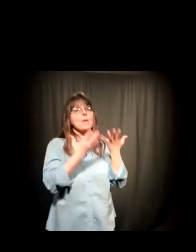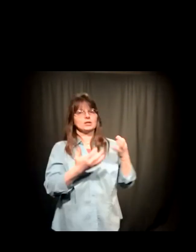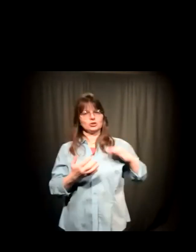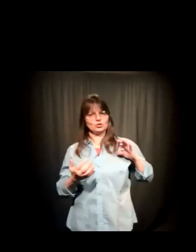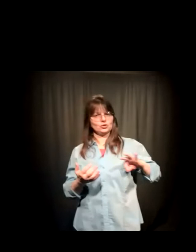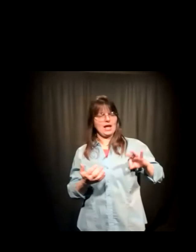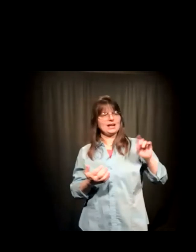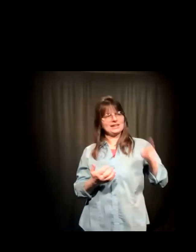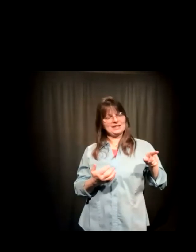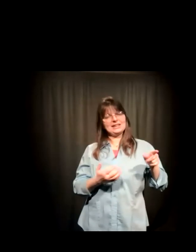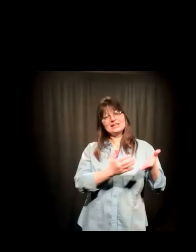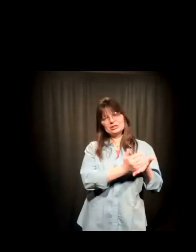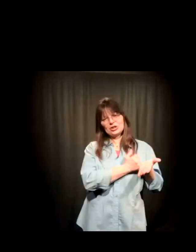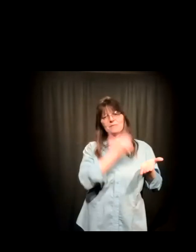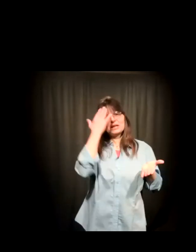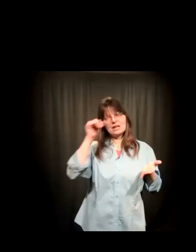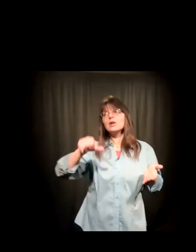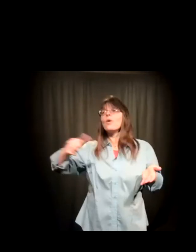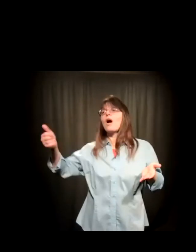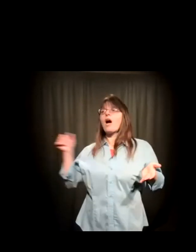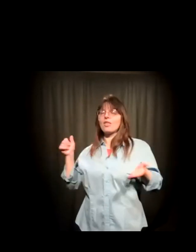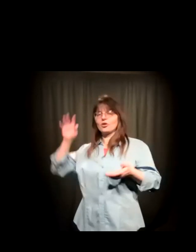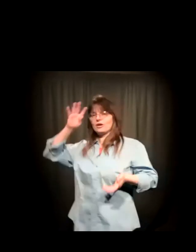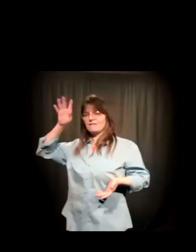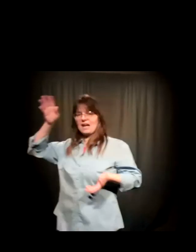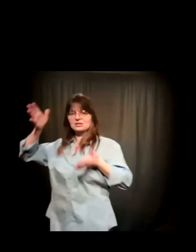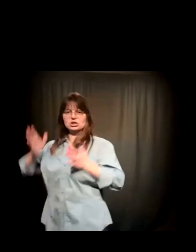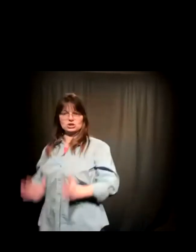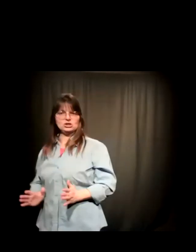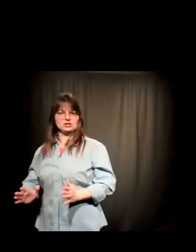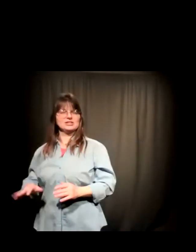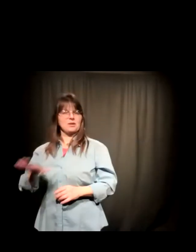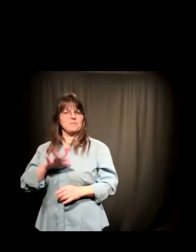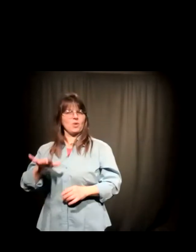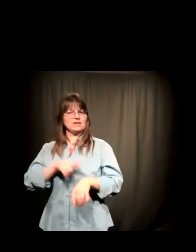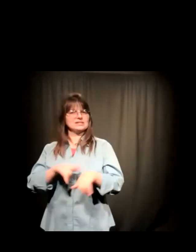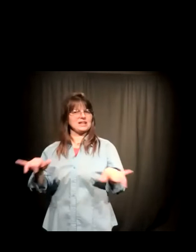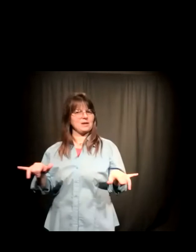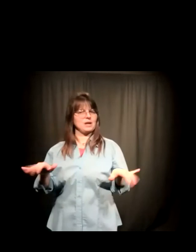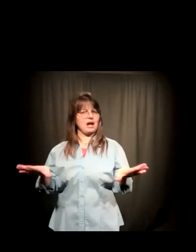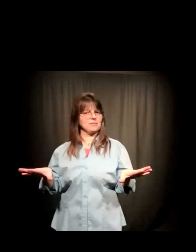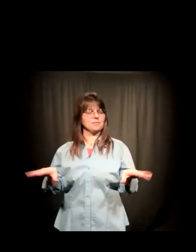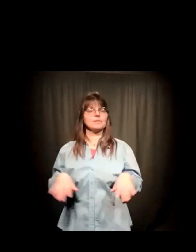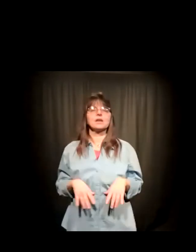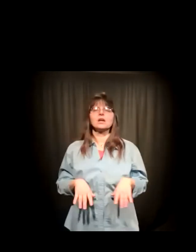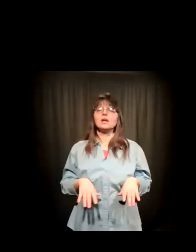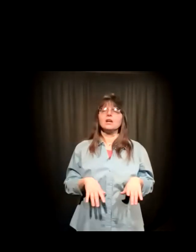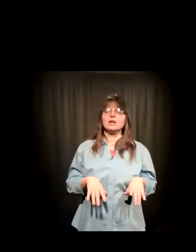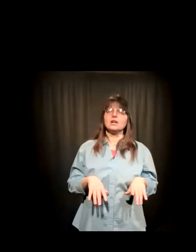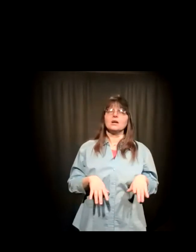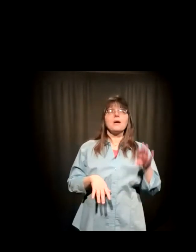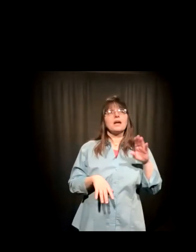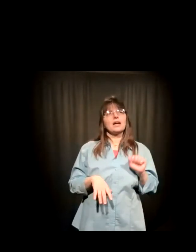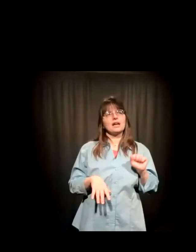as opposed to some other inventors around the same time. And Bell's work on oralism would make it the